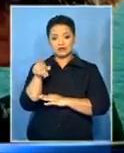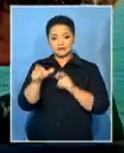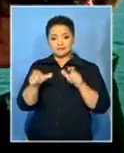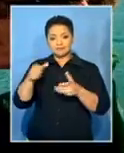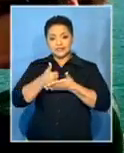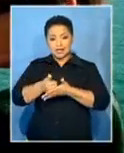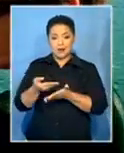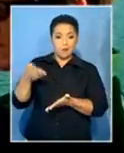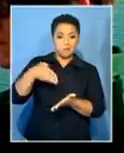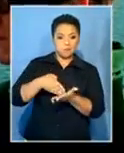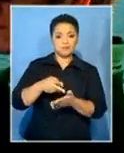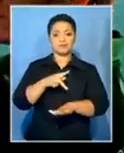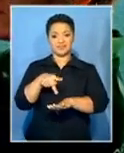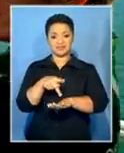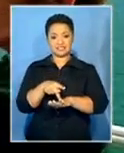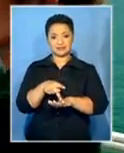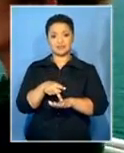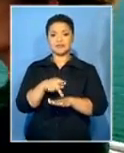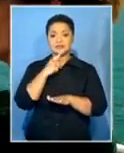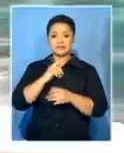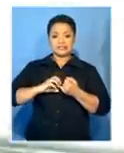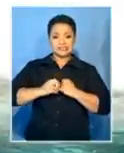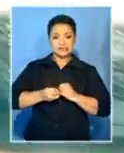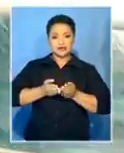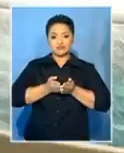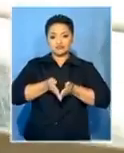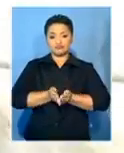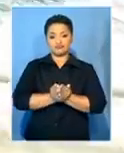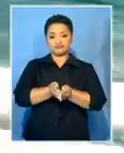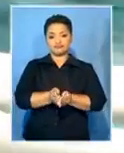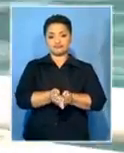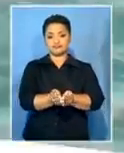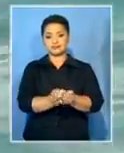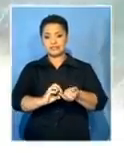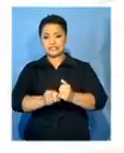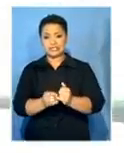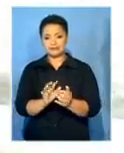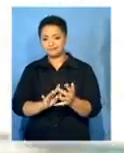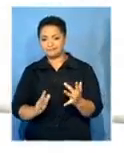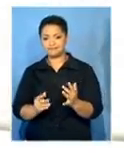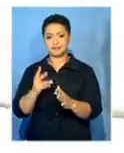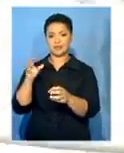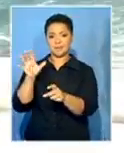Philippines. Gift of the Givers chartered barges to sail to typhoon-struck areas.